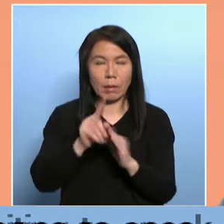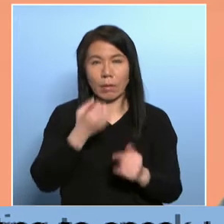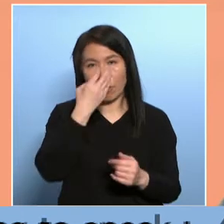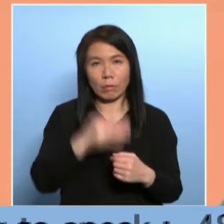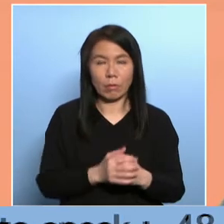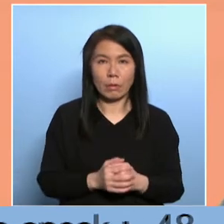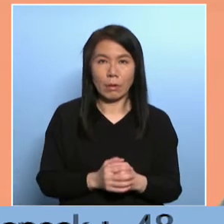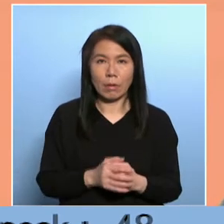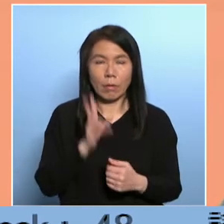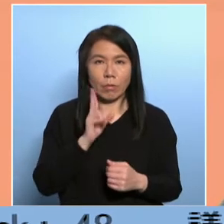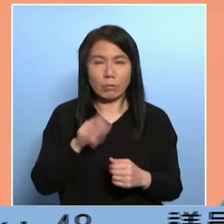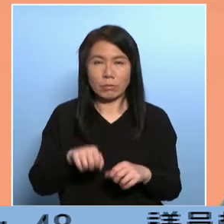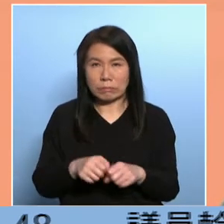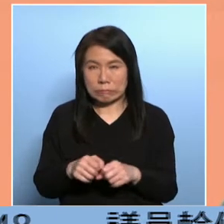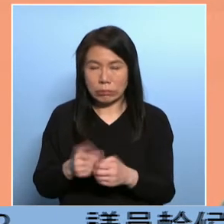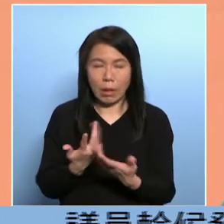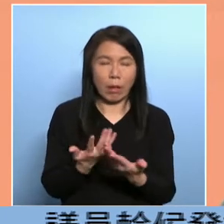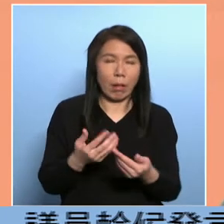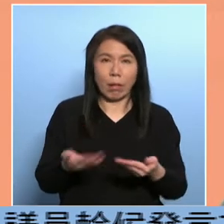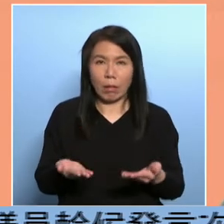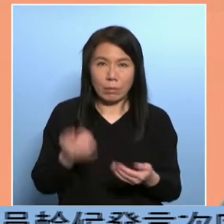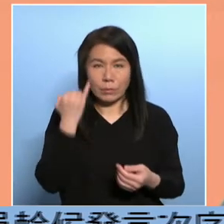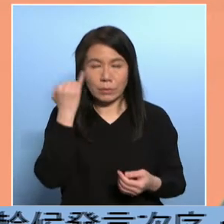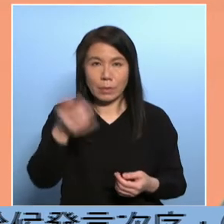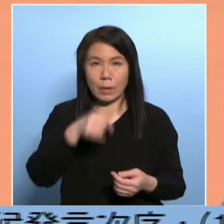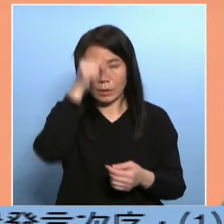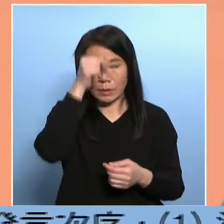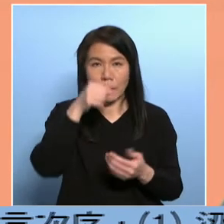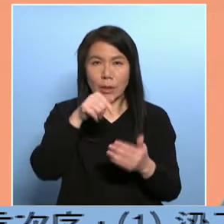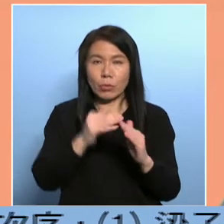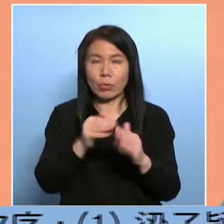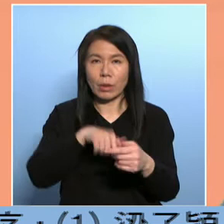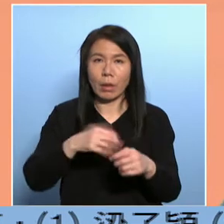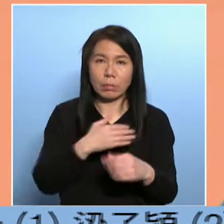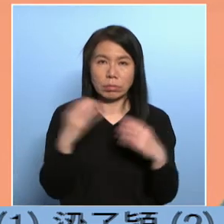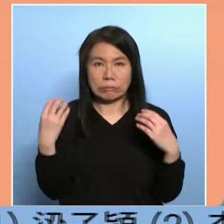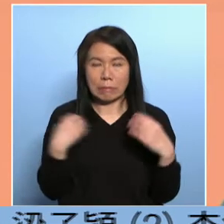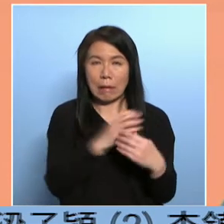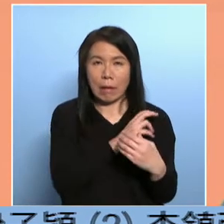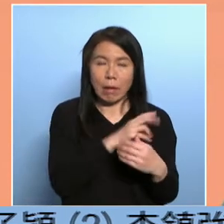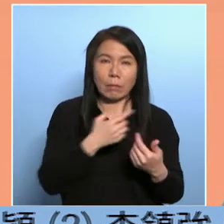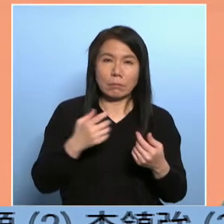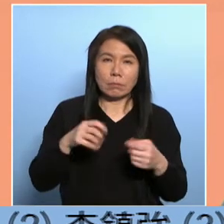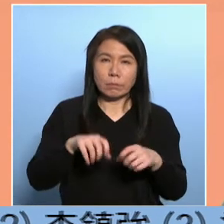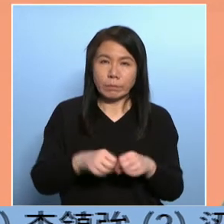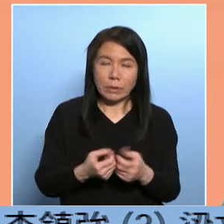and the capacity of our healthcare system. If we have too many cases, the healthcare system will collapse,